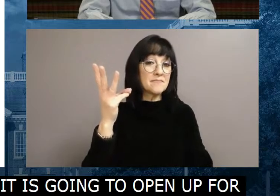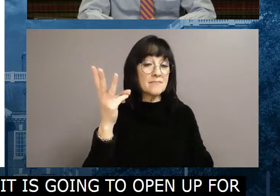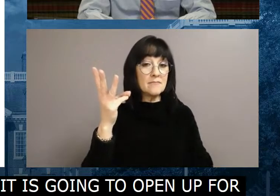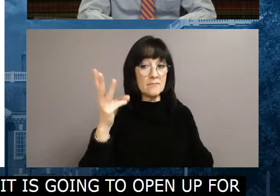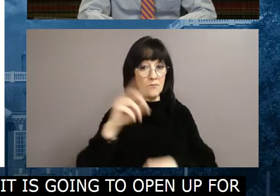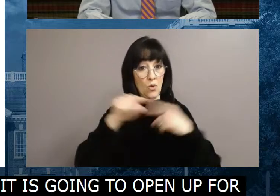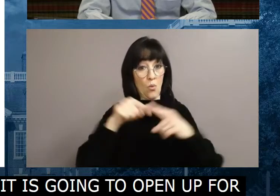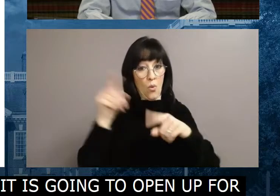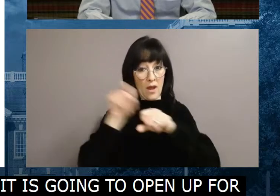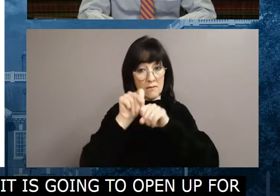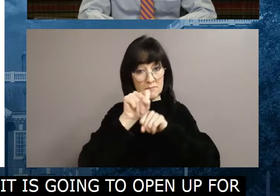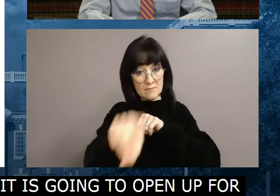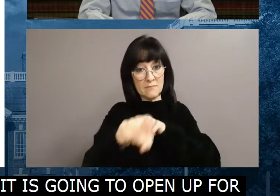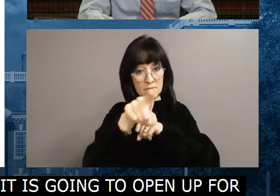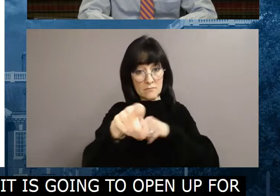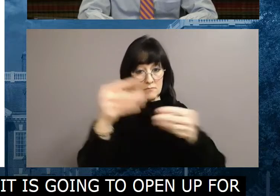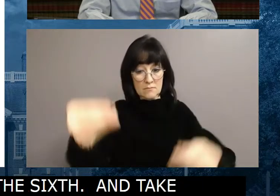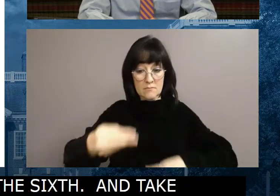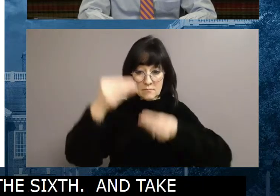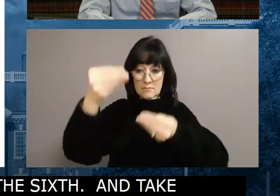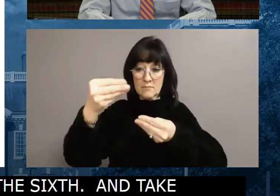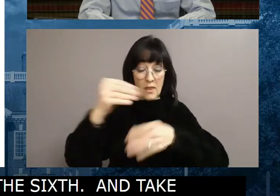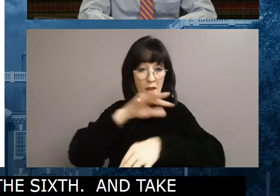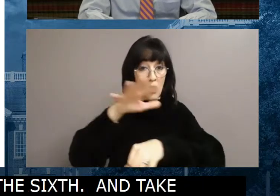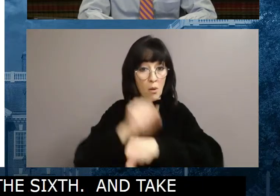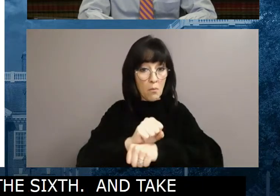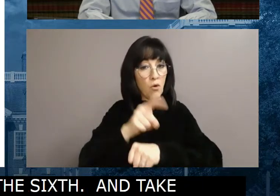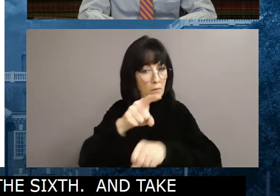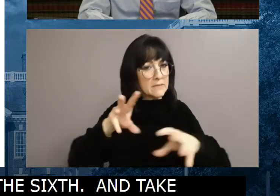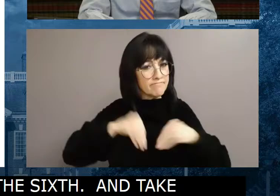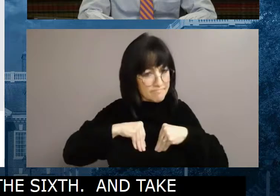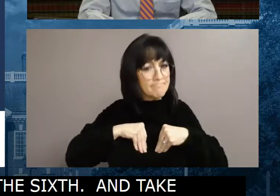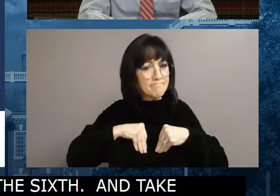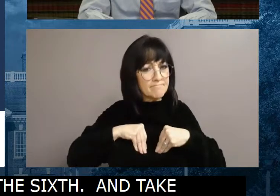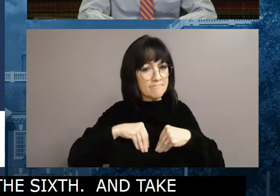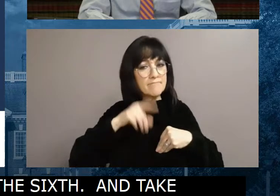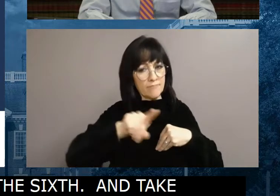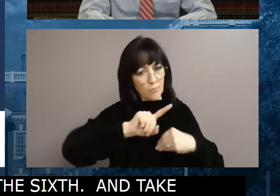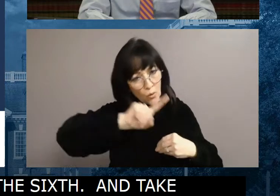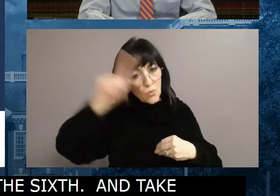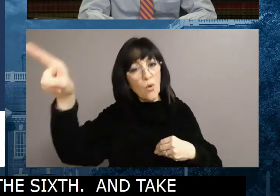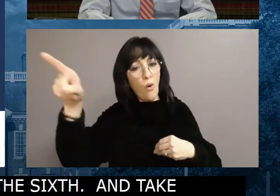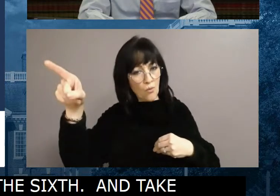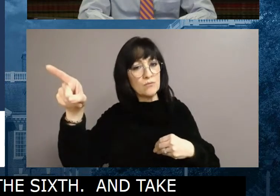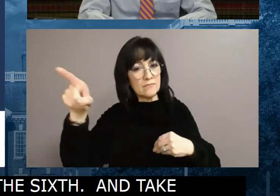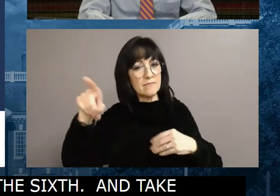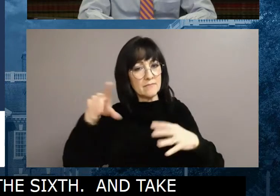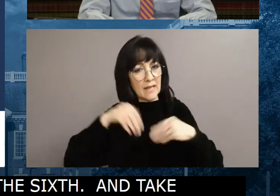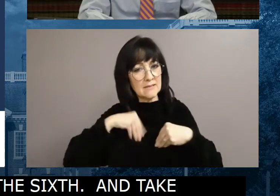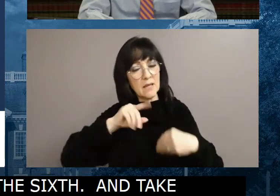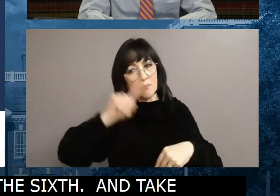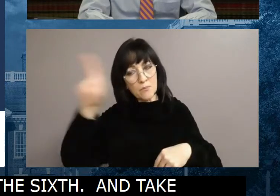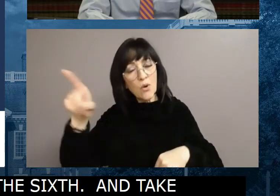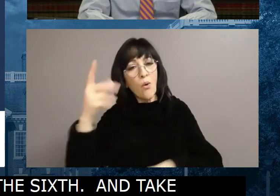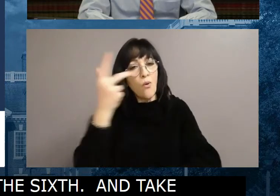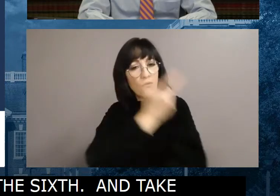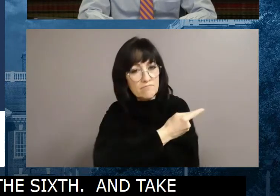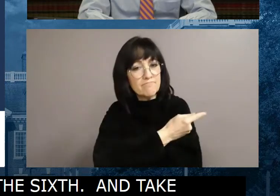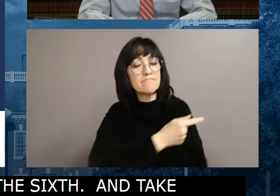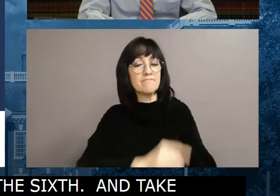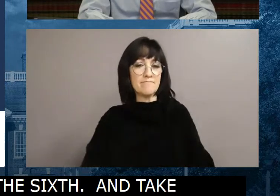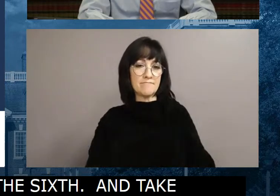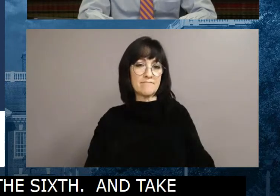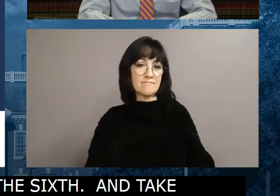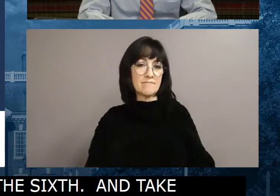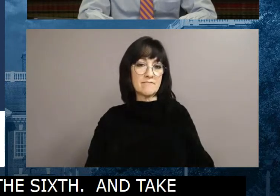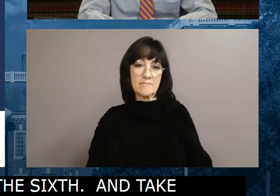an appointment is made available to you. Take that first appointment to get vaccinated.